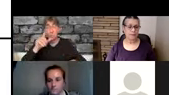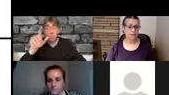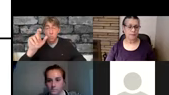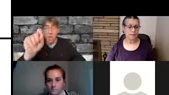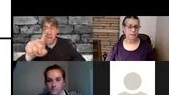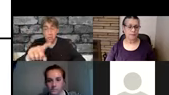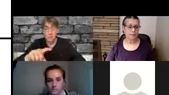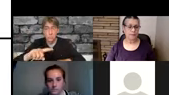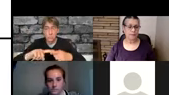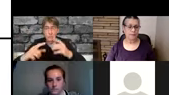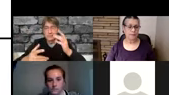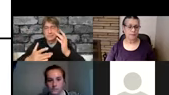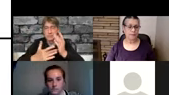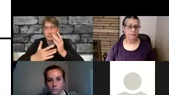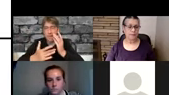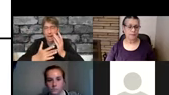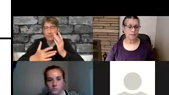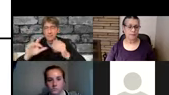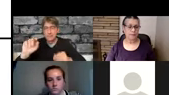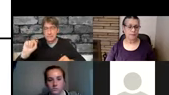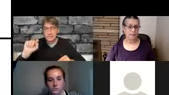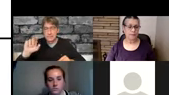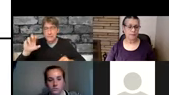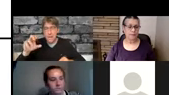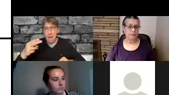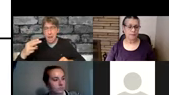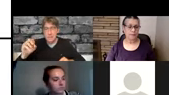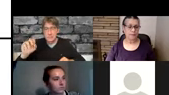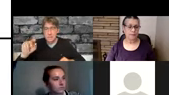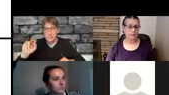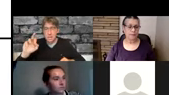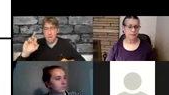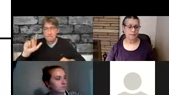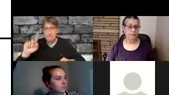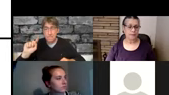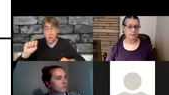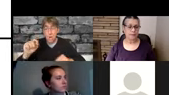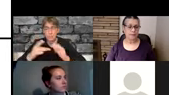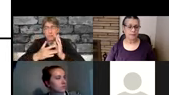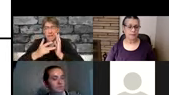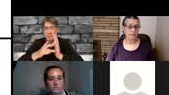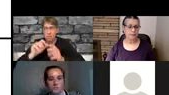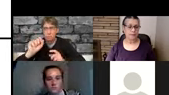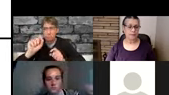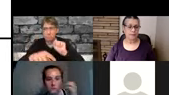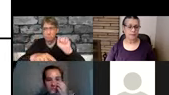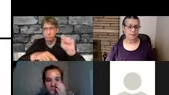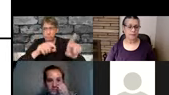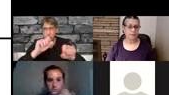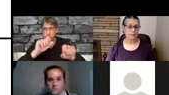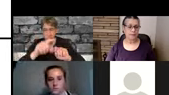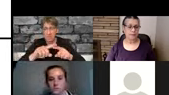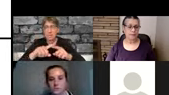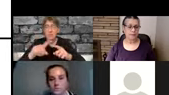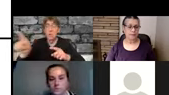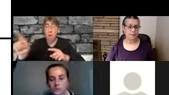support. We'll do our best to answer all the questions, but it's important to know that all comments are also part of our meeting record and will be